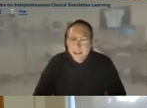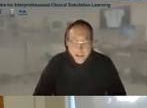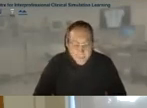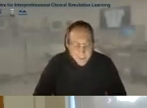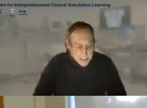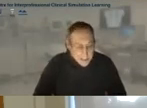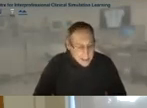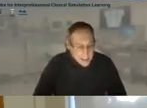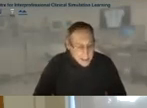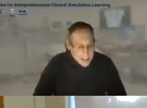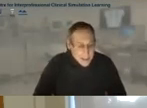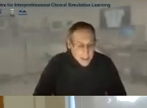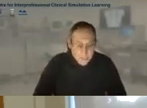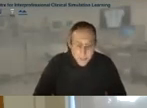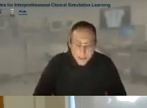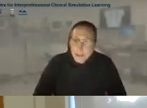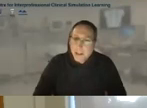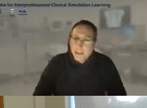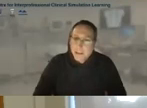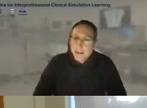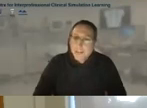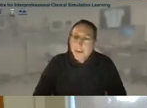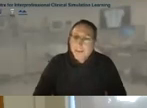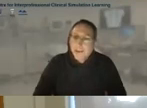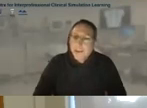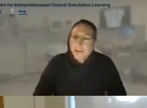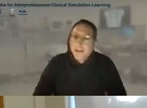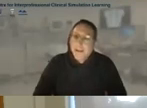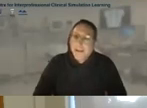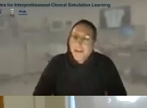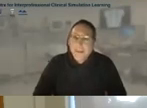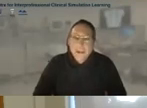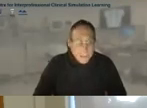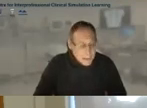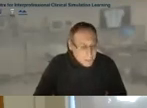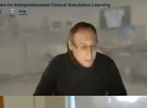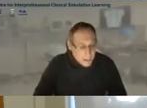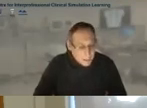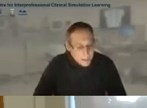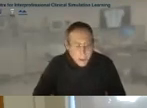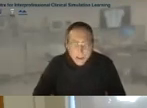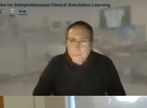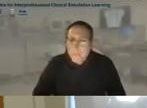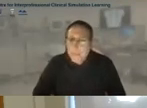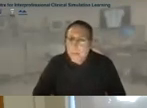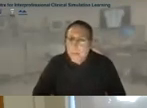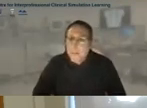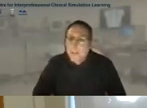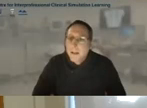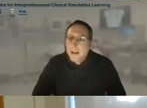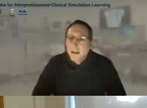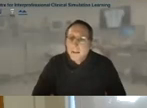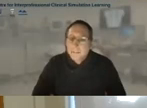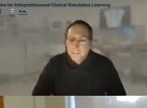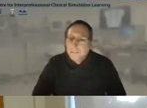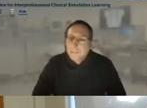this facilitation. Tamara, do you want to talk a bit about the workshop and how we're supporting? Yeah,